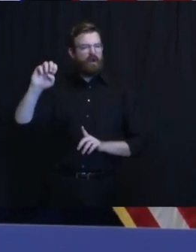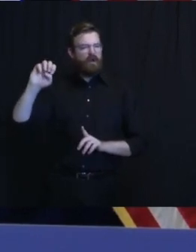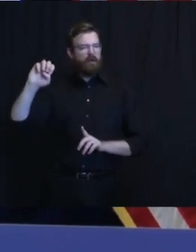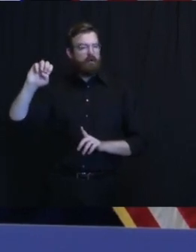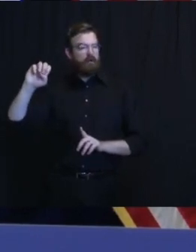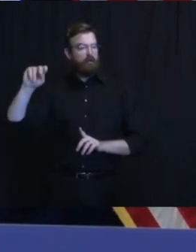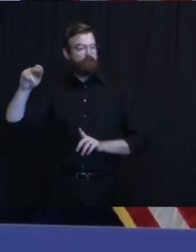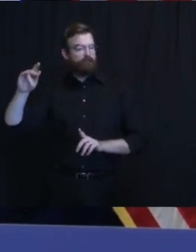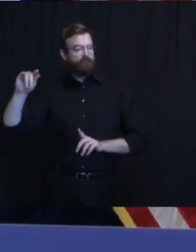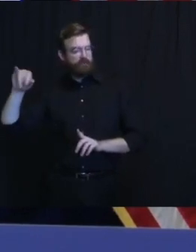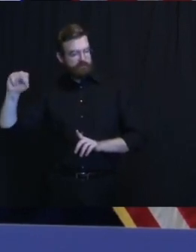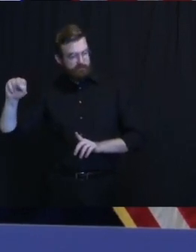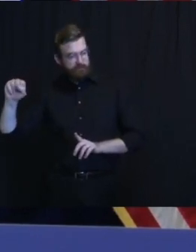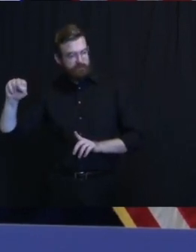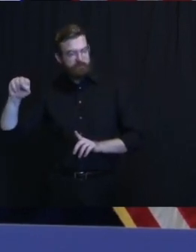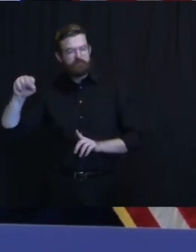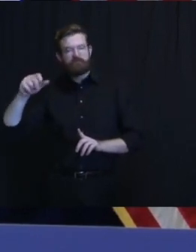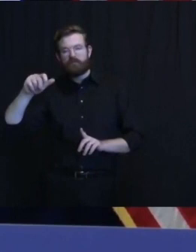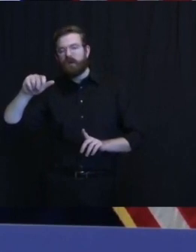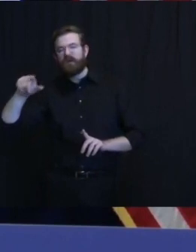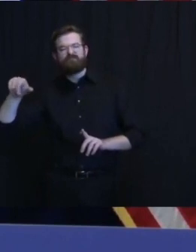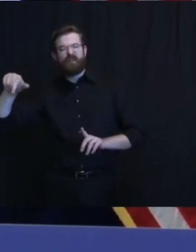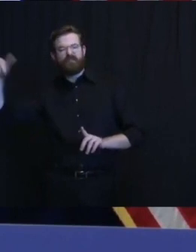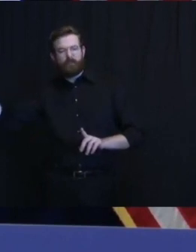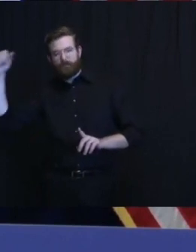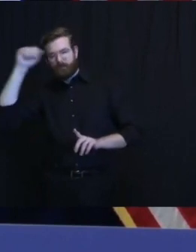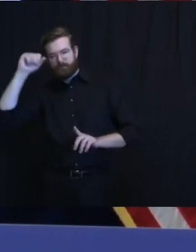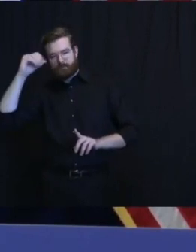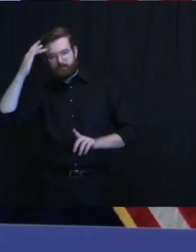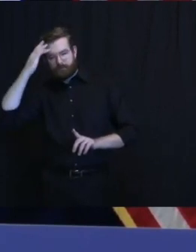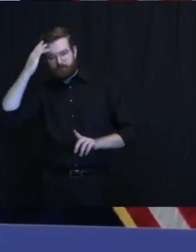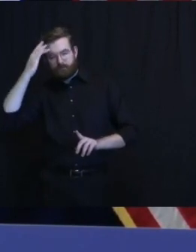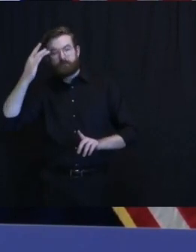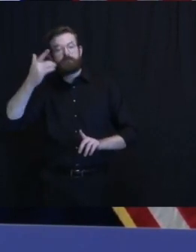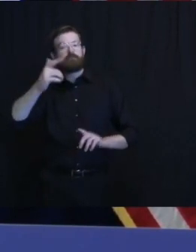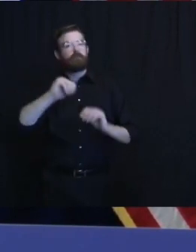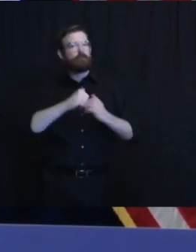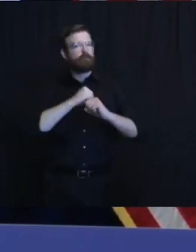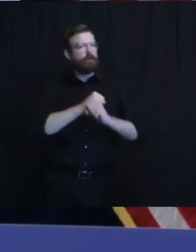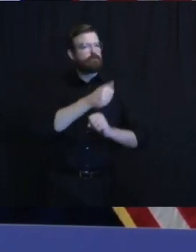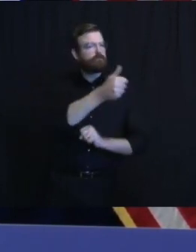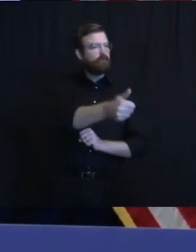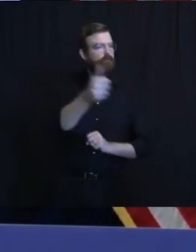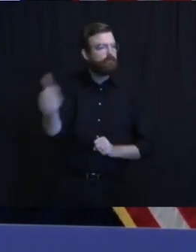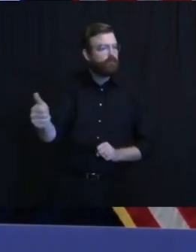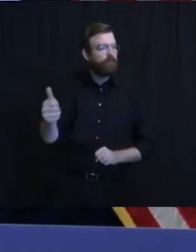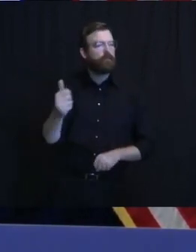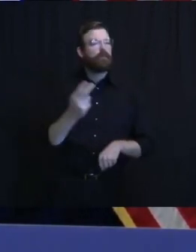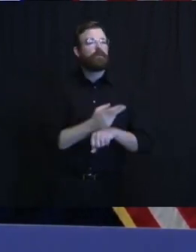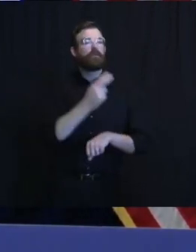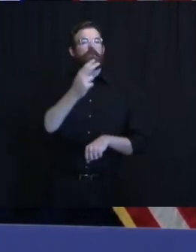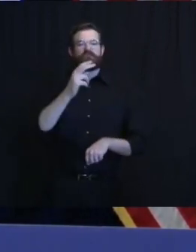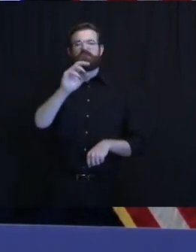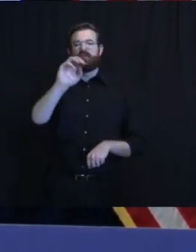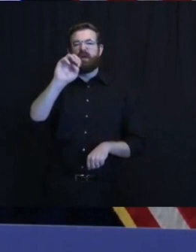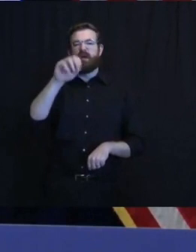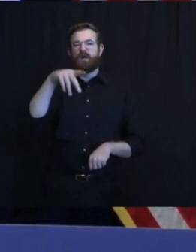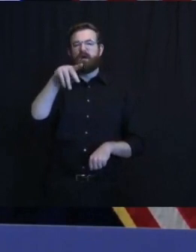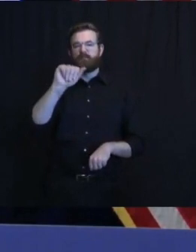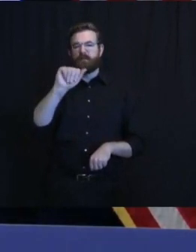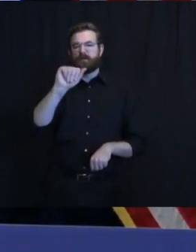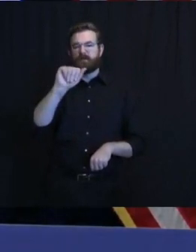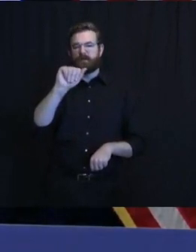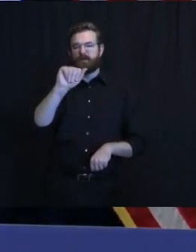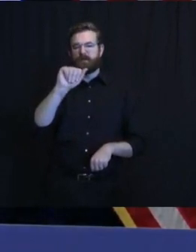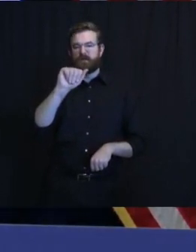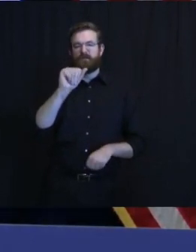repellent, avoid being outdoors during dawn and dusk when mosquitoes are most active, wear long sleeves and